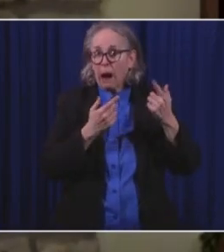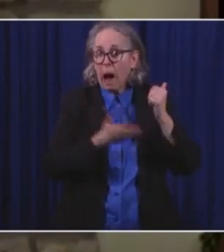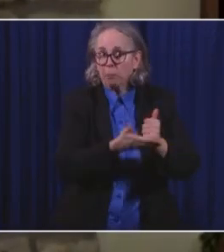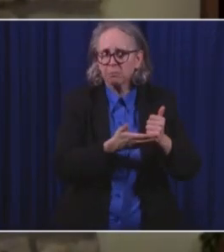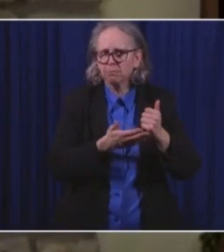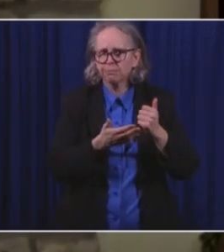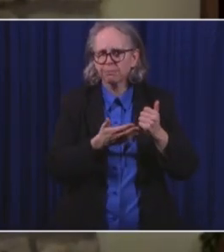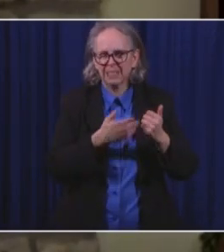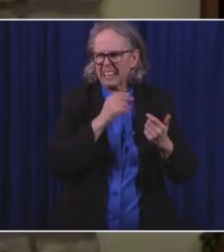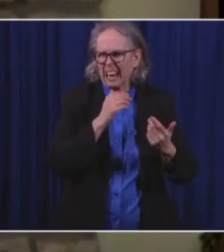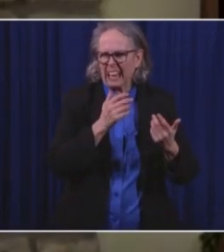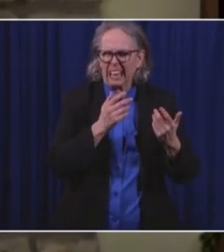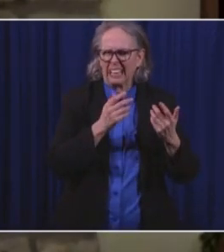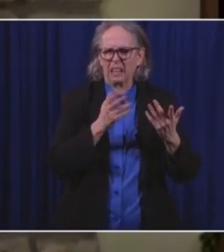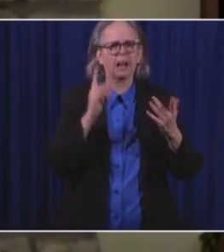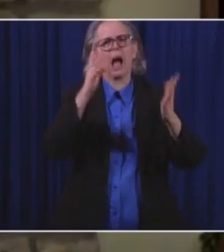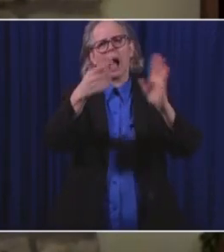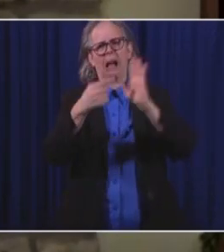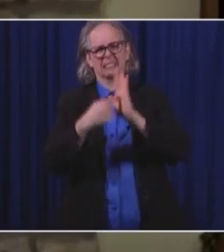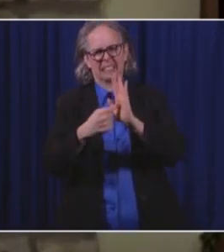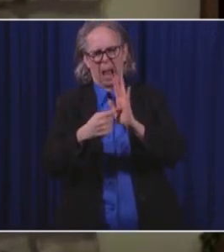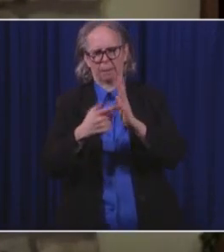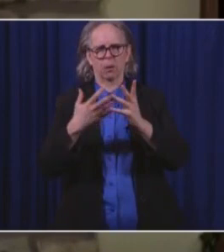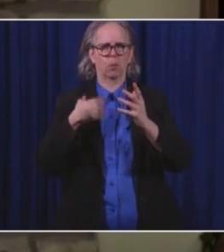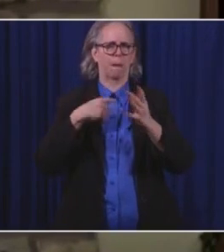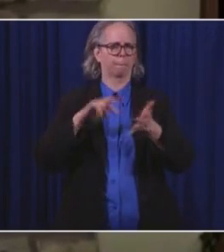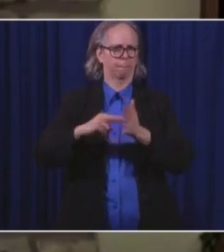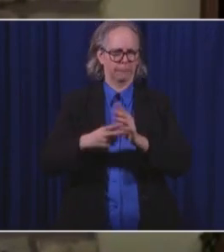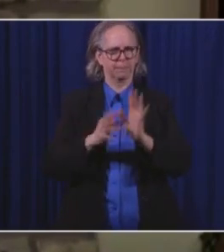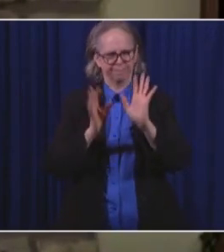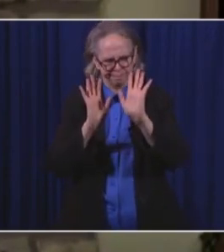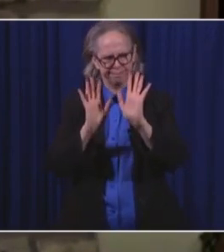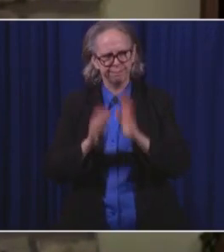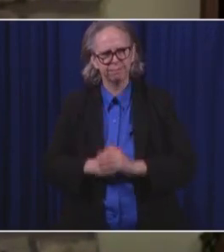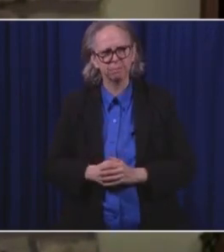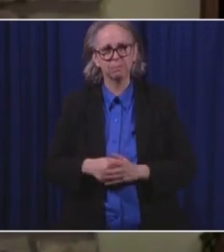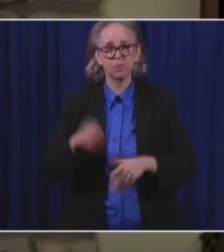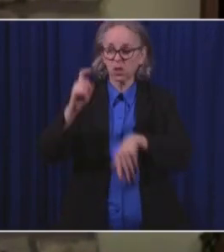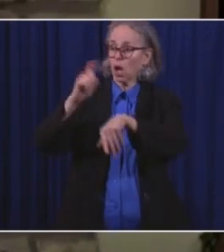an example, because it was in your question, the curfew.